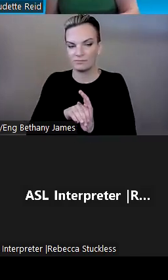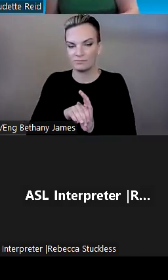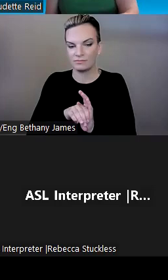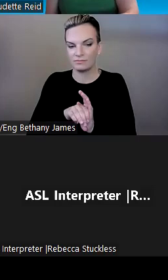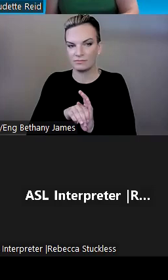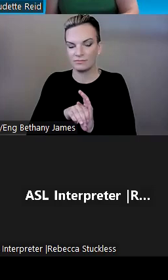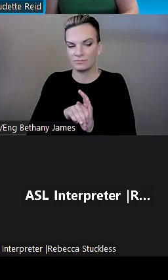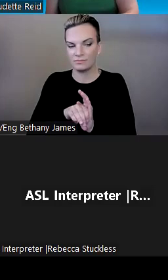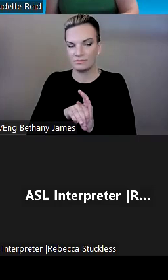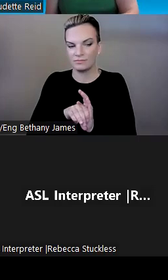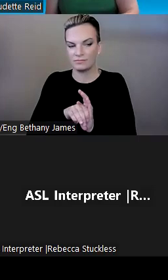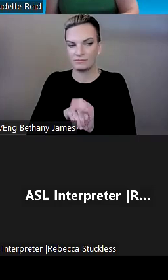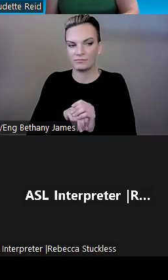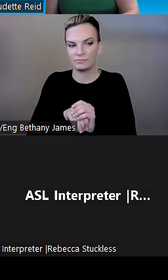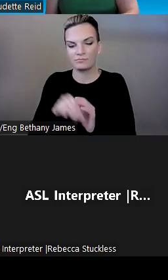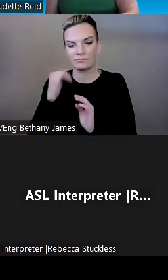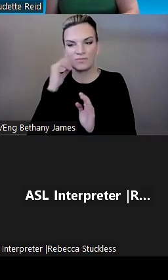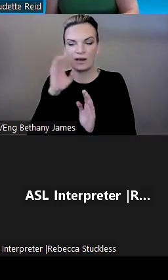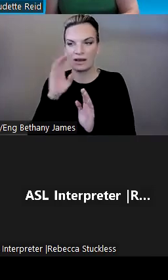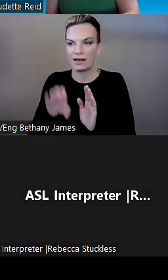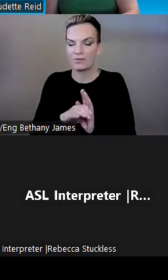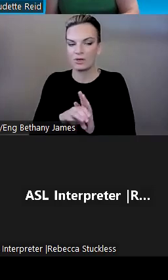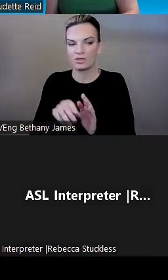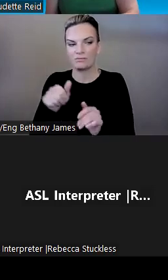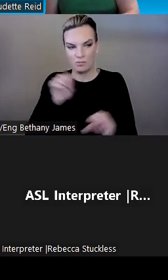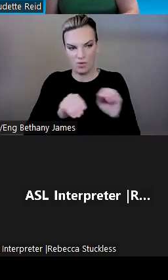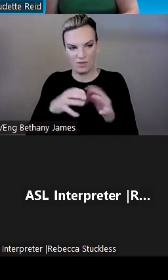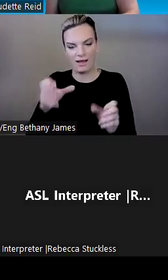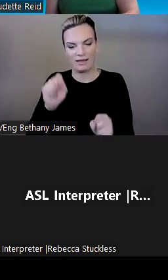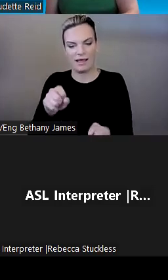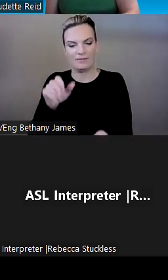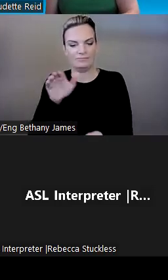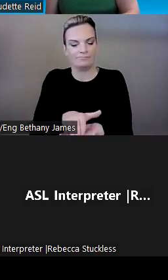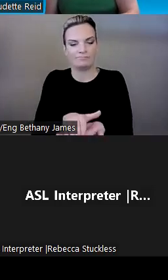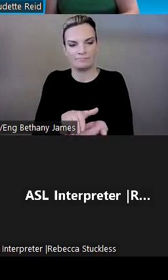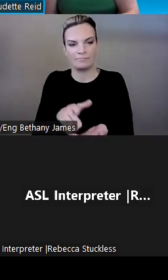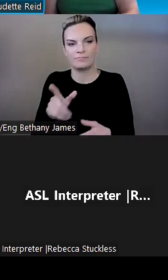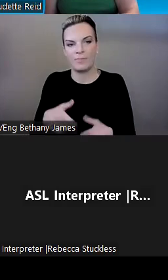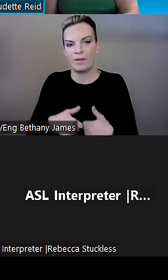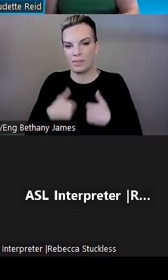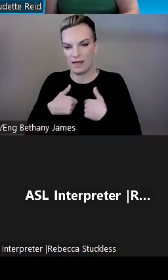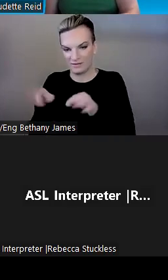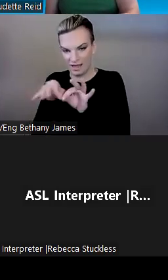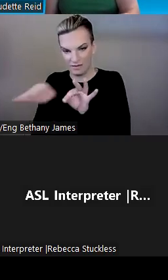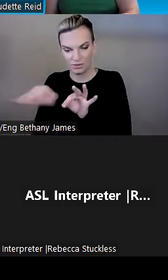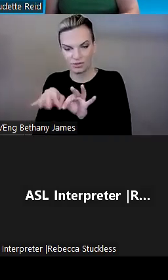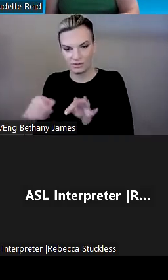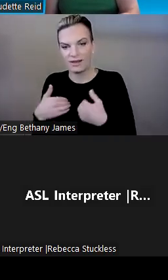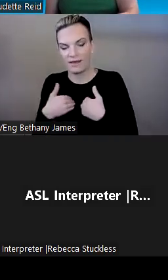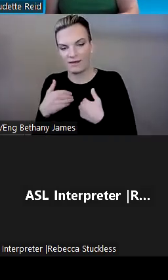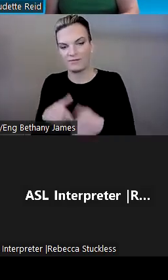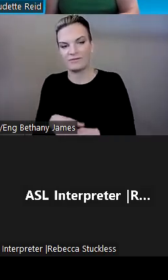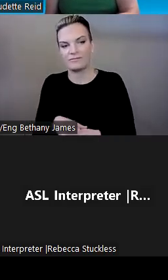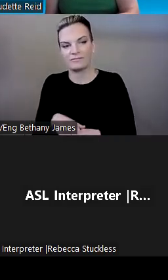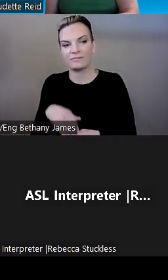is when an image makes a lot of motion. Live captions, which we talked about earlier, could